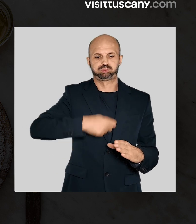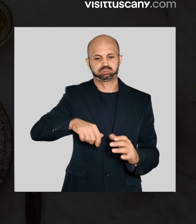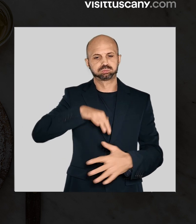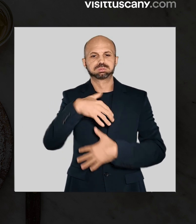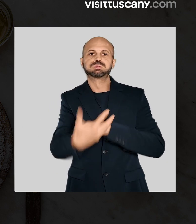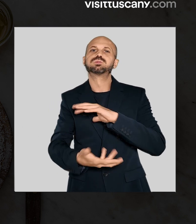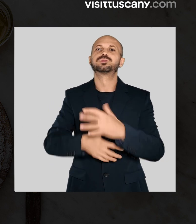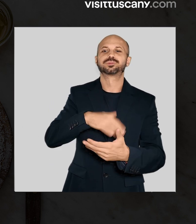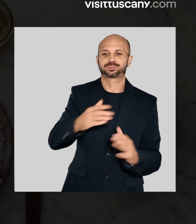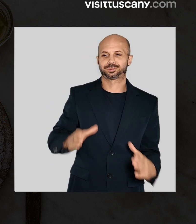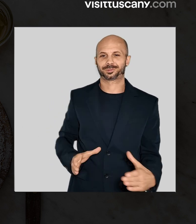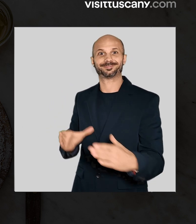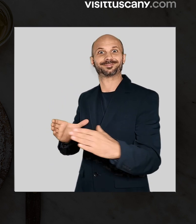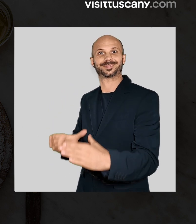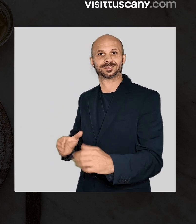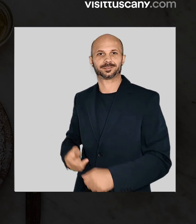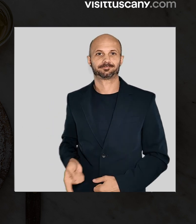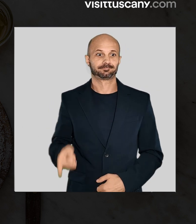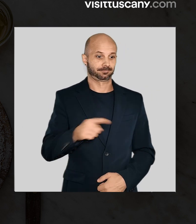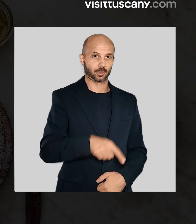Stir to mix.